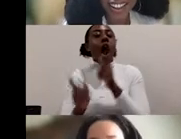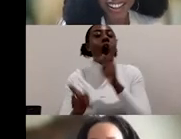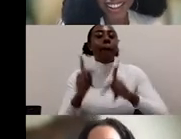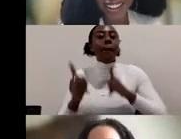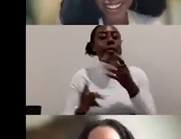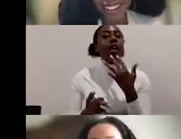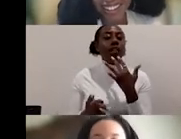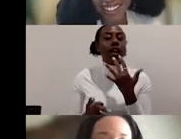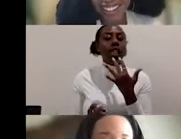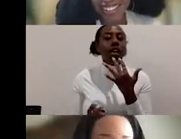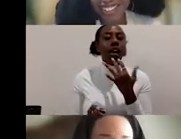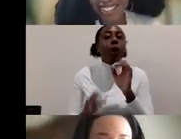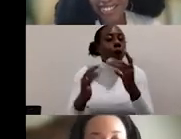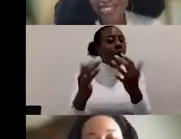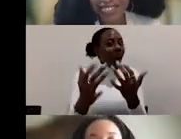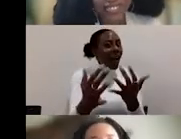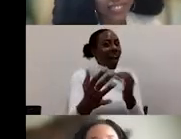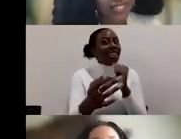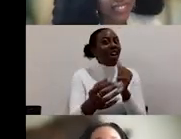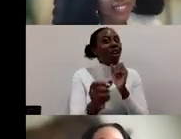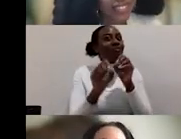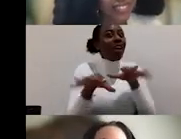pupil. Okay, already. All right, let's go.